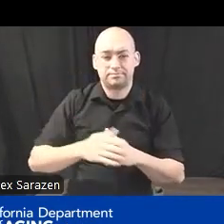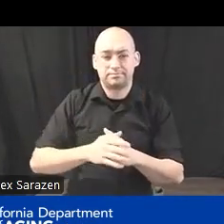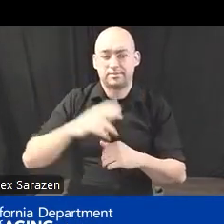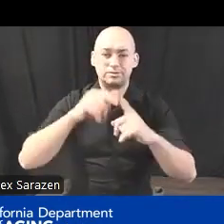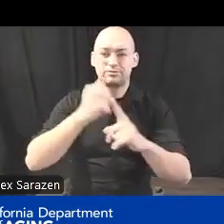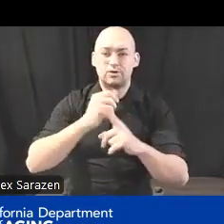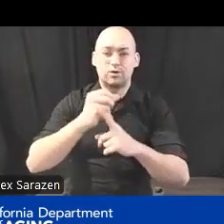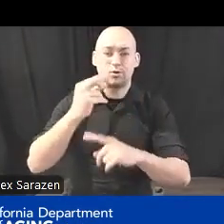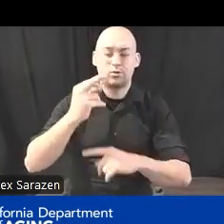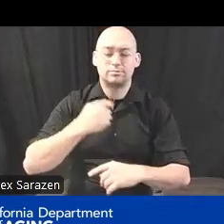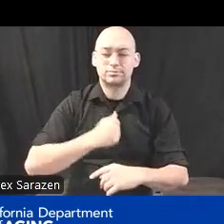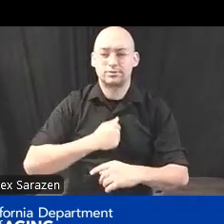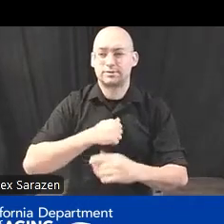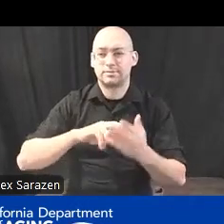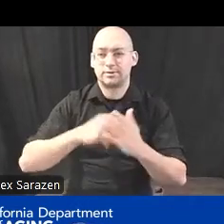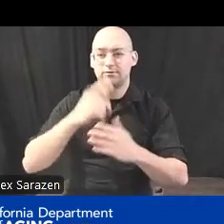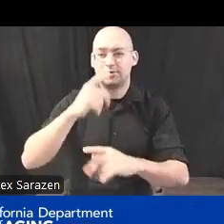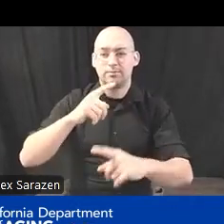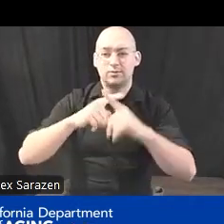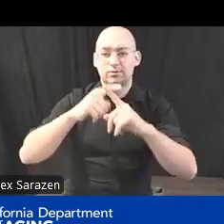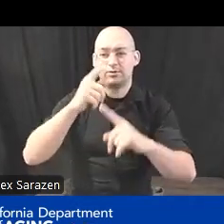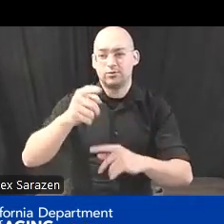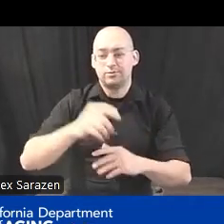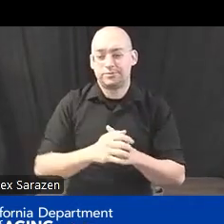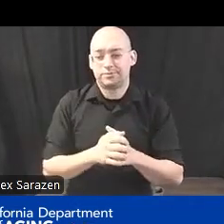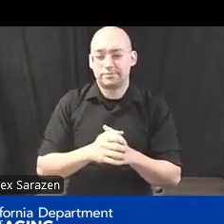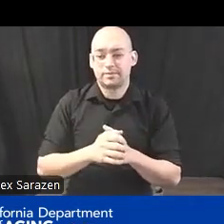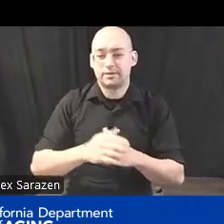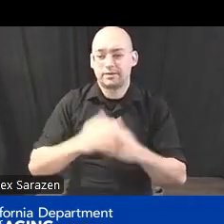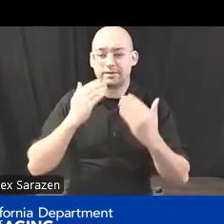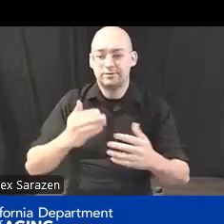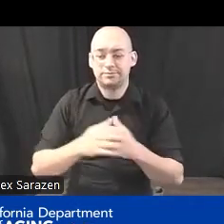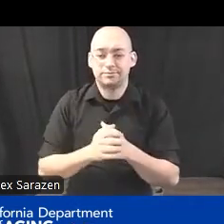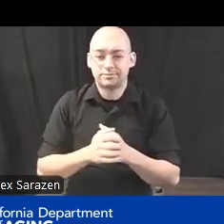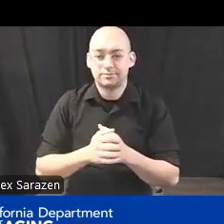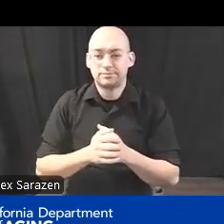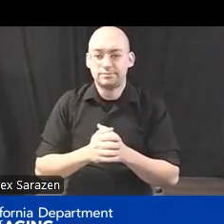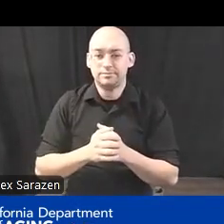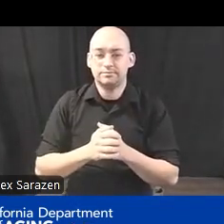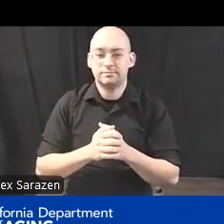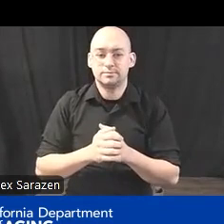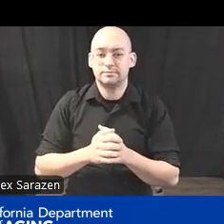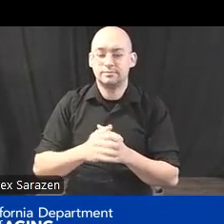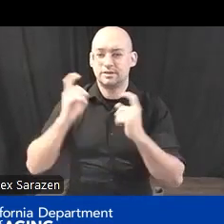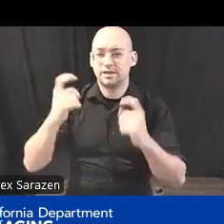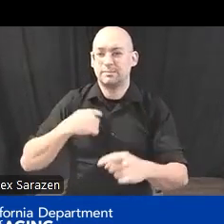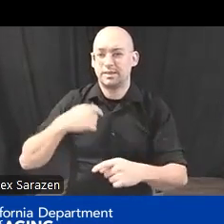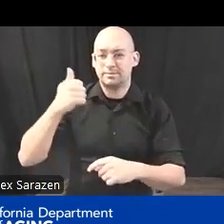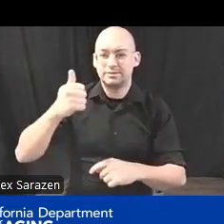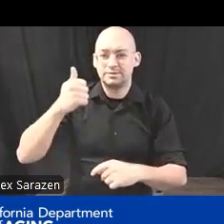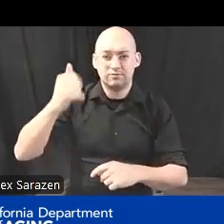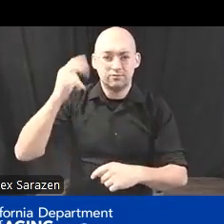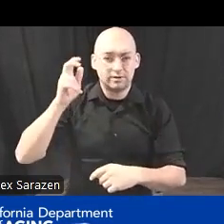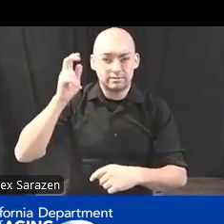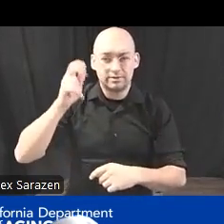IMPACT. Oh, Thank you. I believe, can you give me a thumbs up if you can hear me? Thank